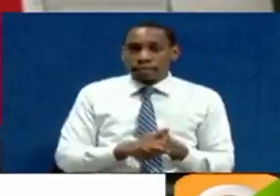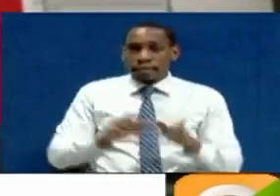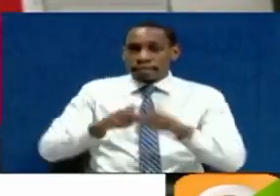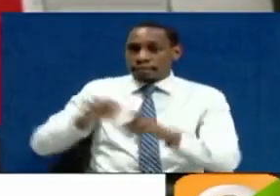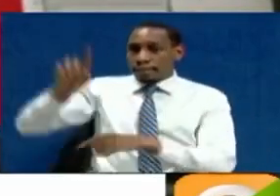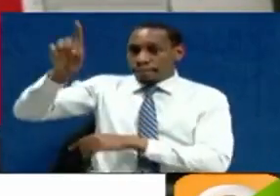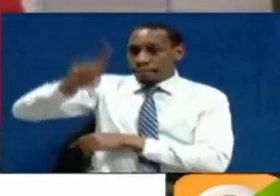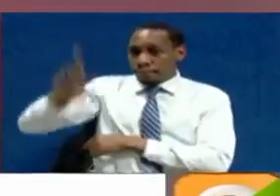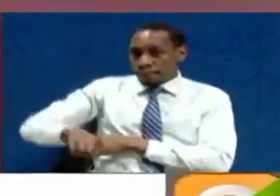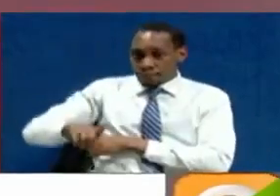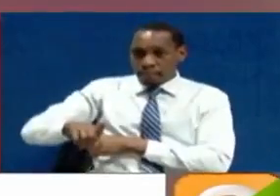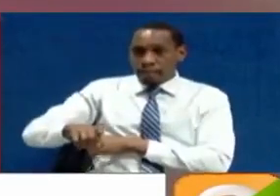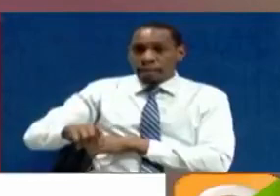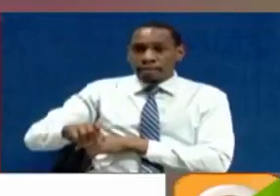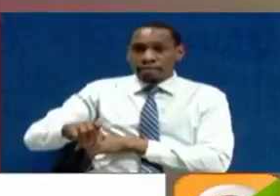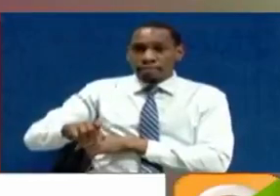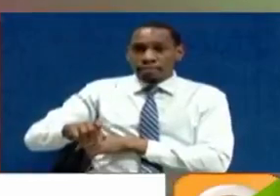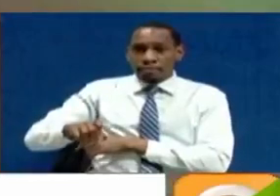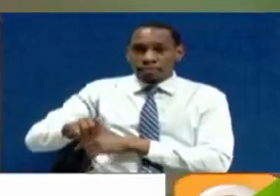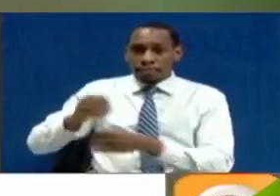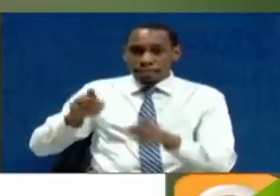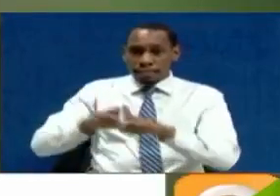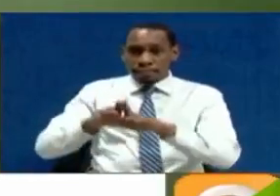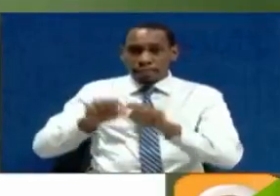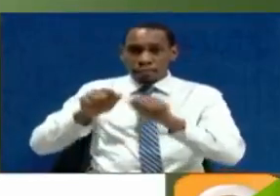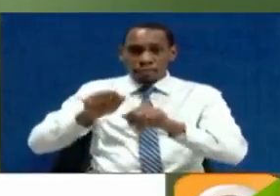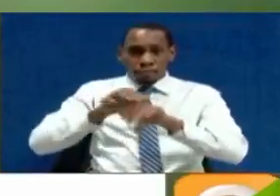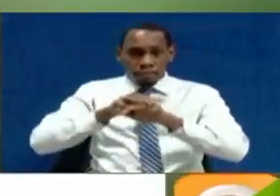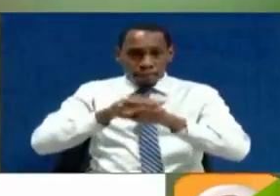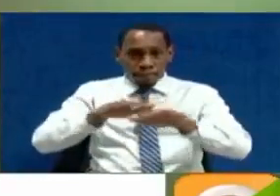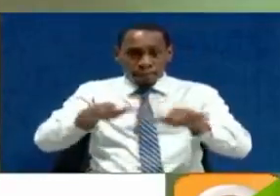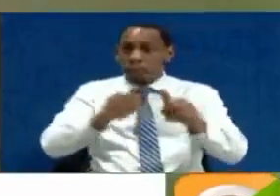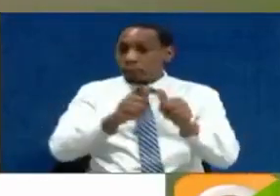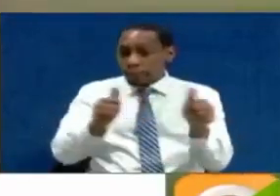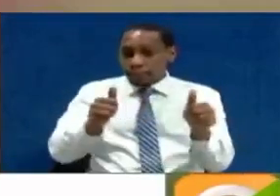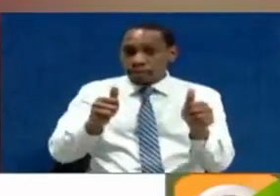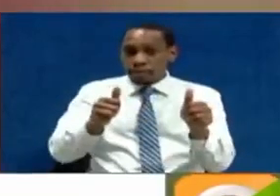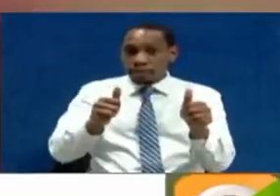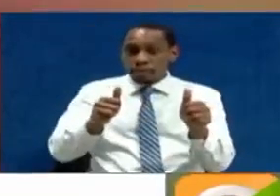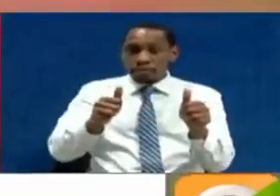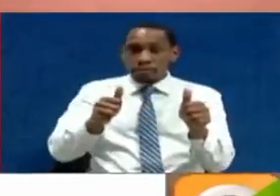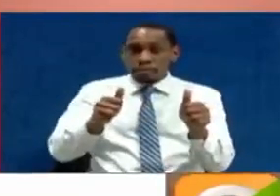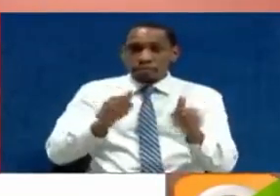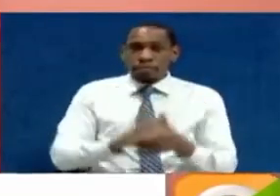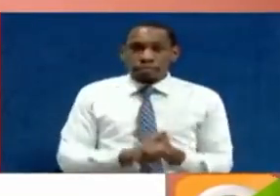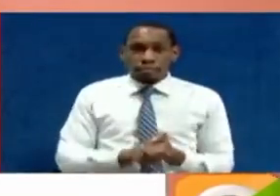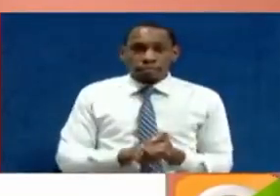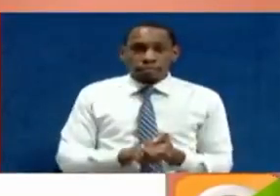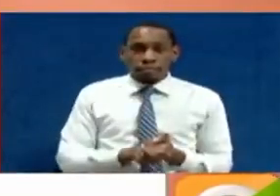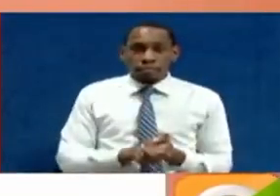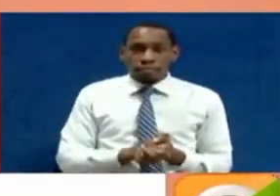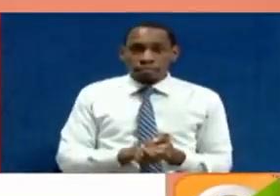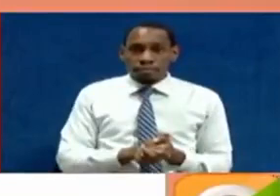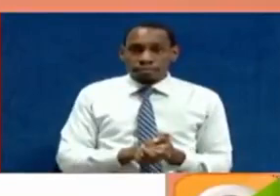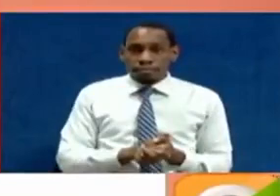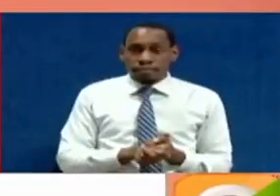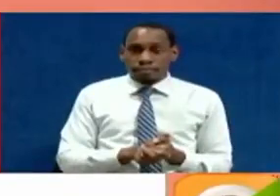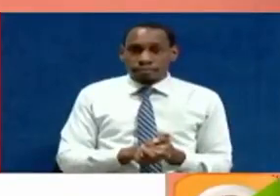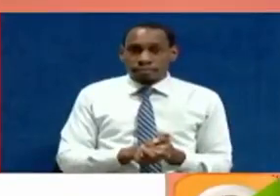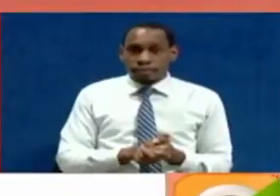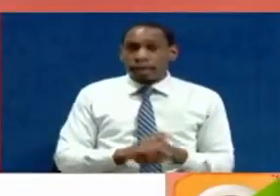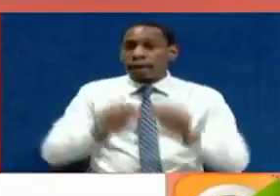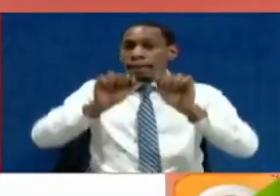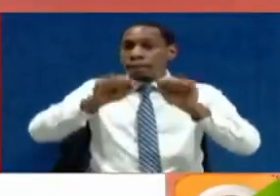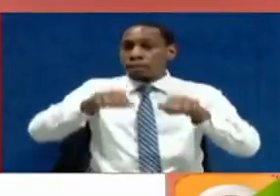even lightning would have more preference for what can be a good conductor relative to what is not a good conductor. So it